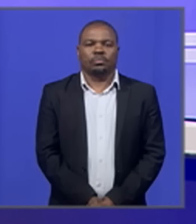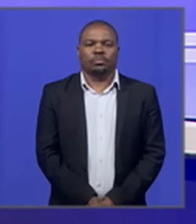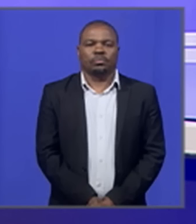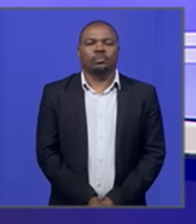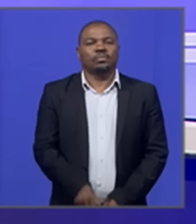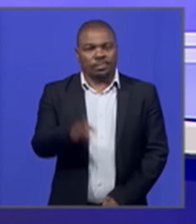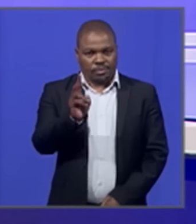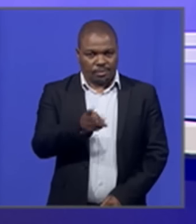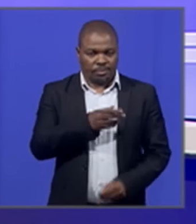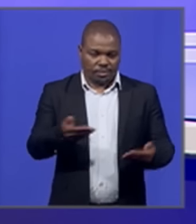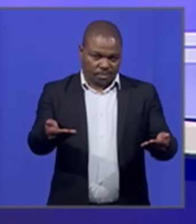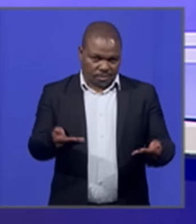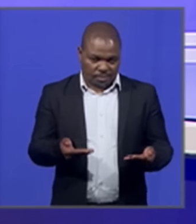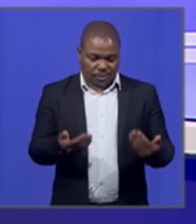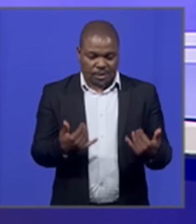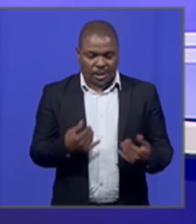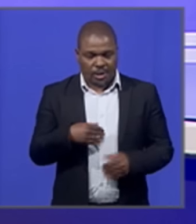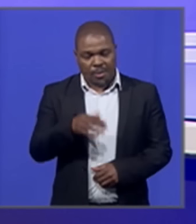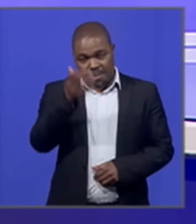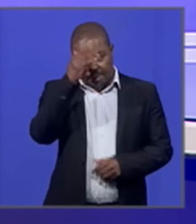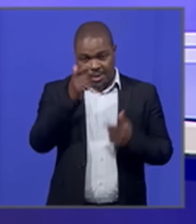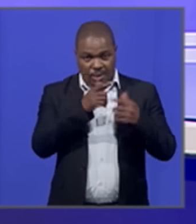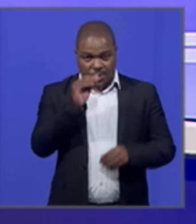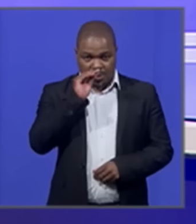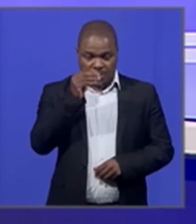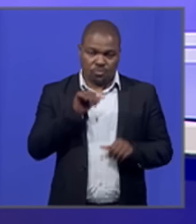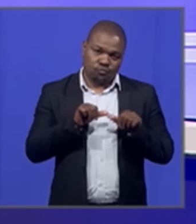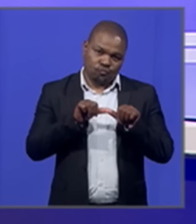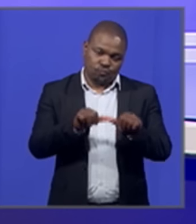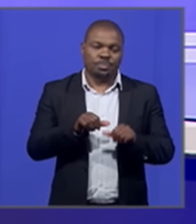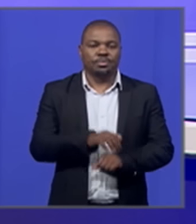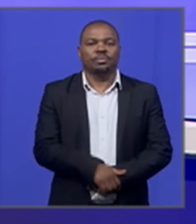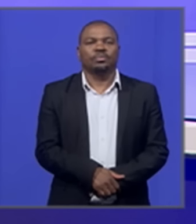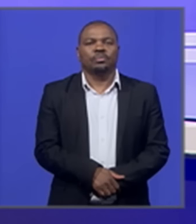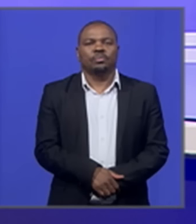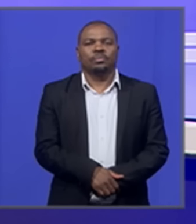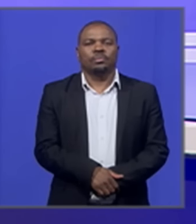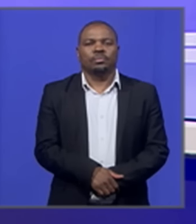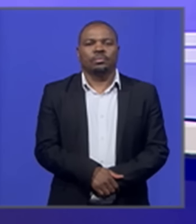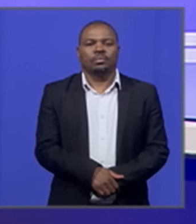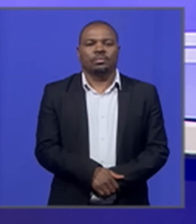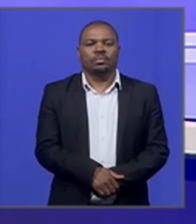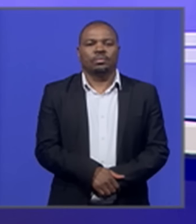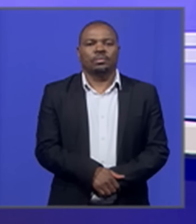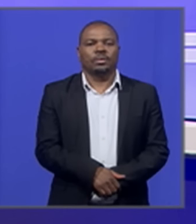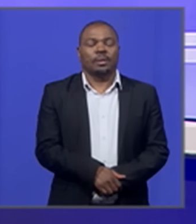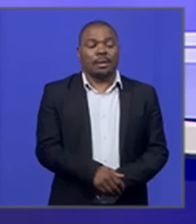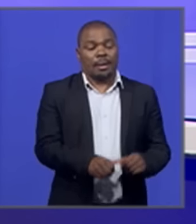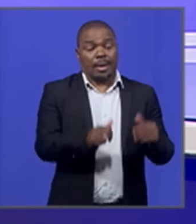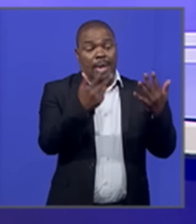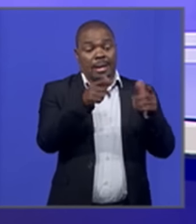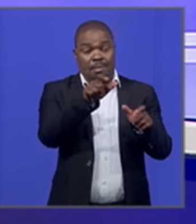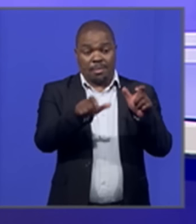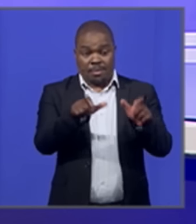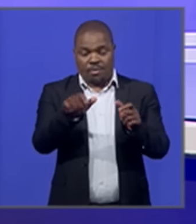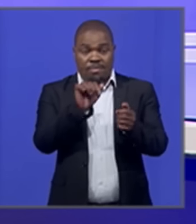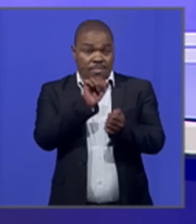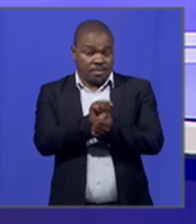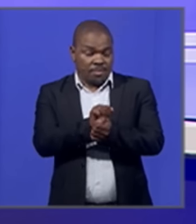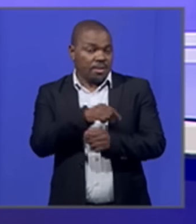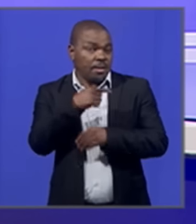Re salamogela gape go ditaba tša Sepedi gomme re gatela pele. Balatofatšwa ba bane go ba seswai bao